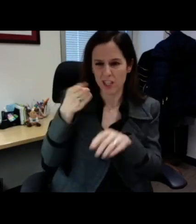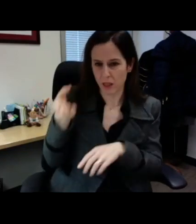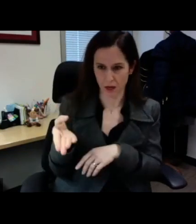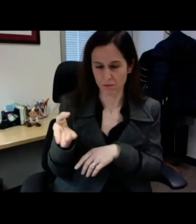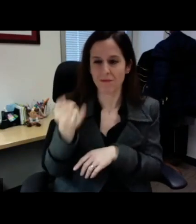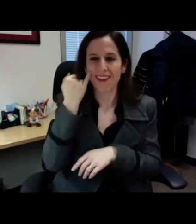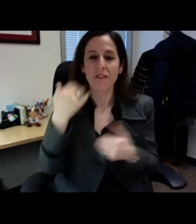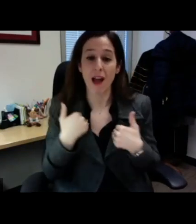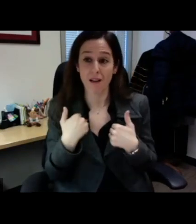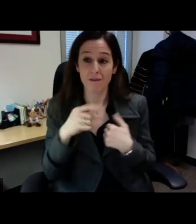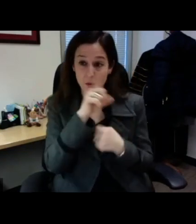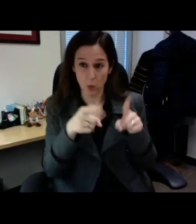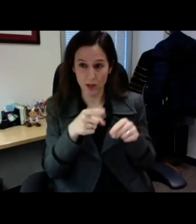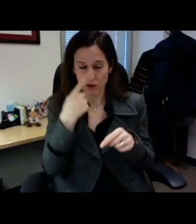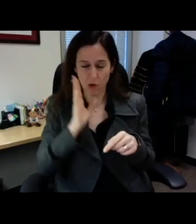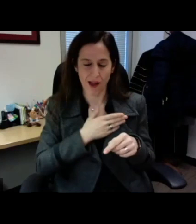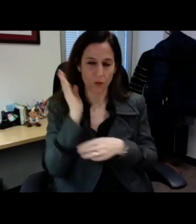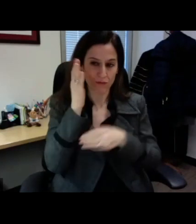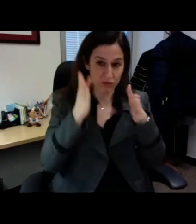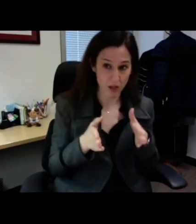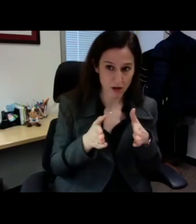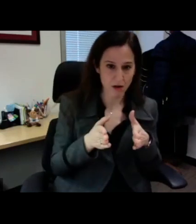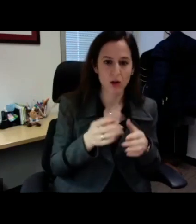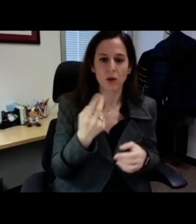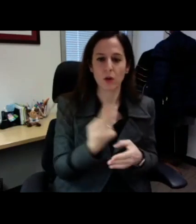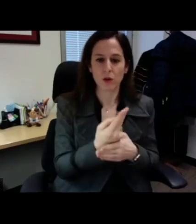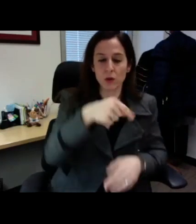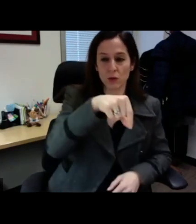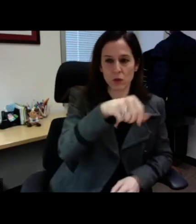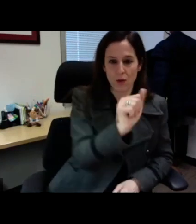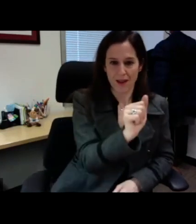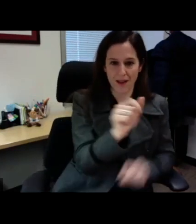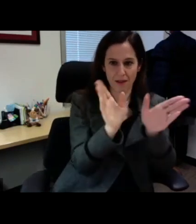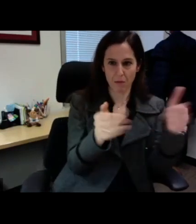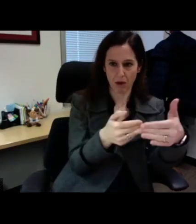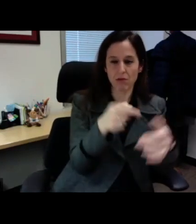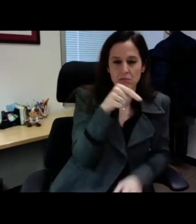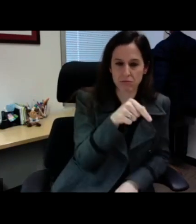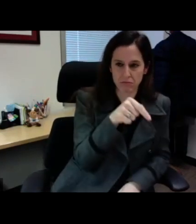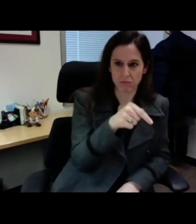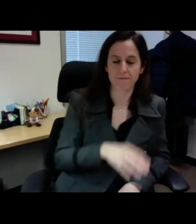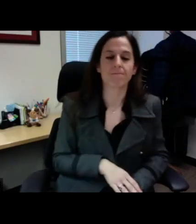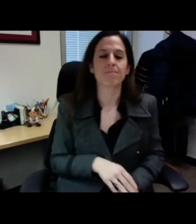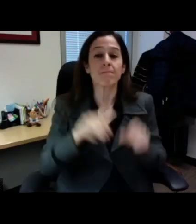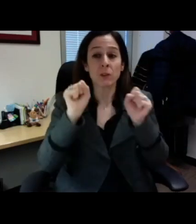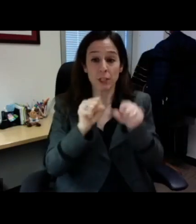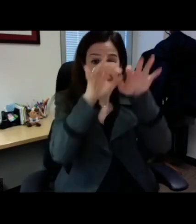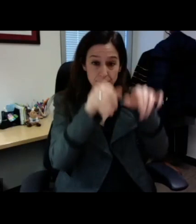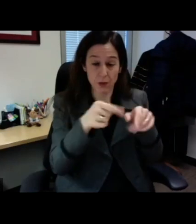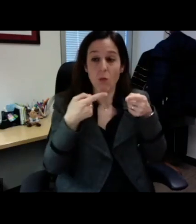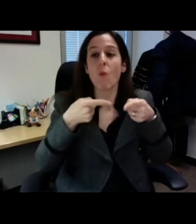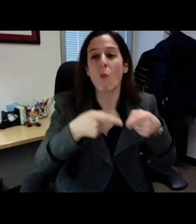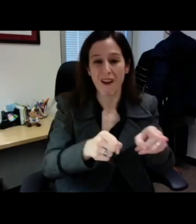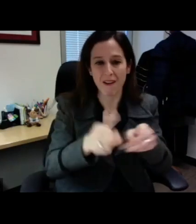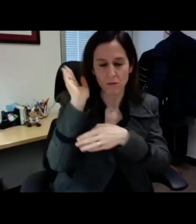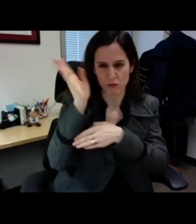can tell you that we won't be monitoring the chat for Q&A. And if you have a question for our presenter, please enter that in the